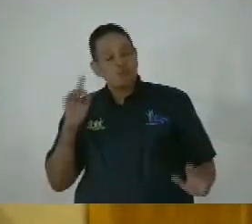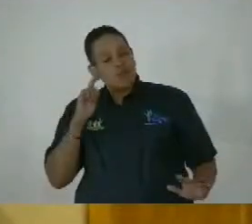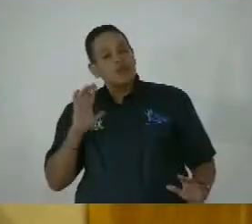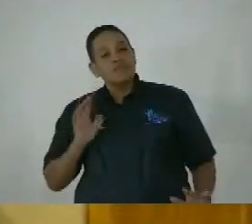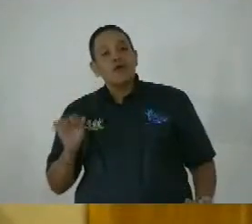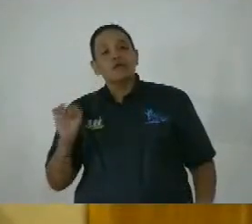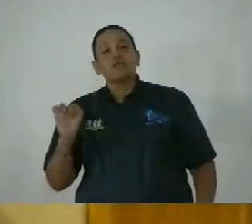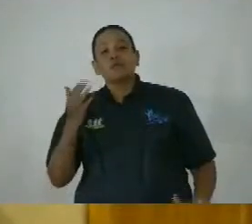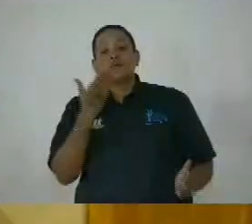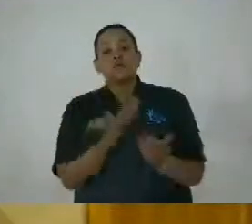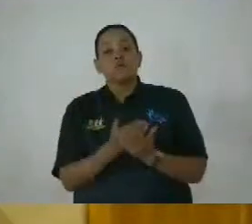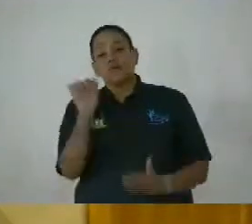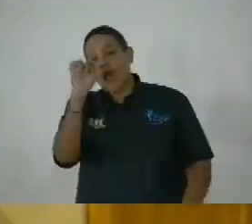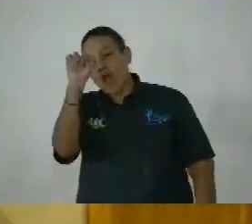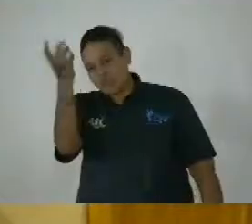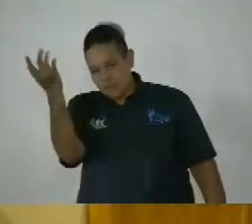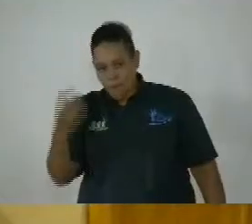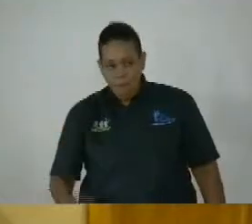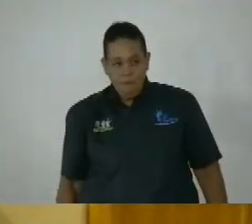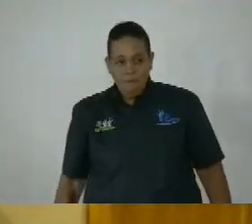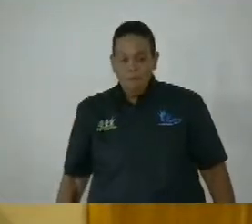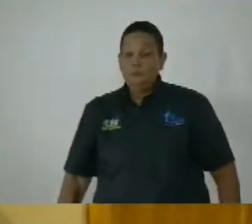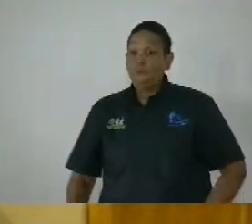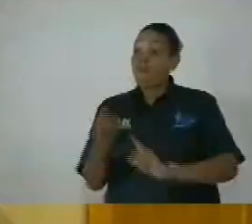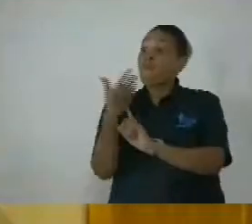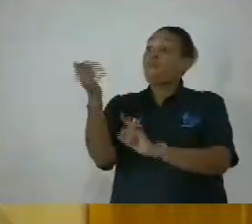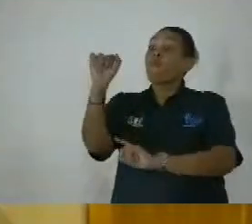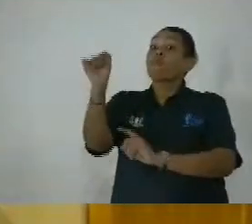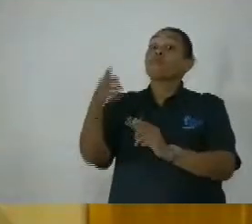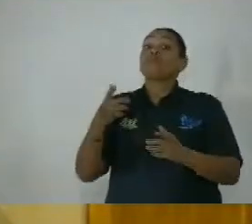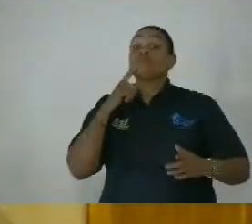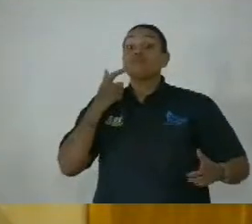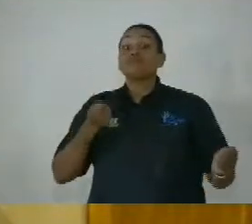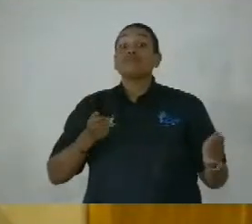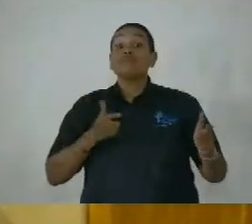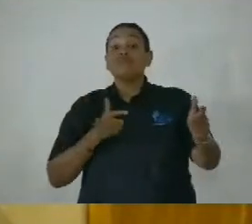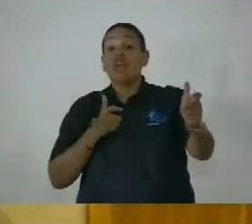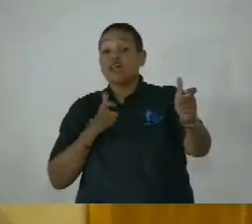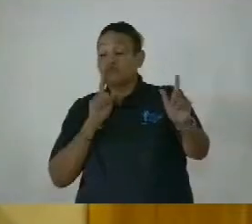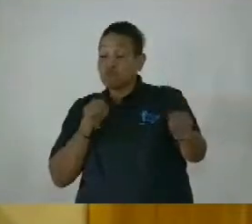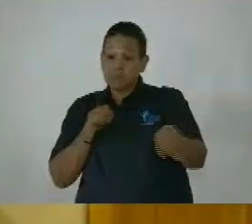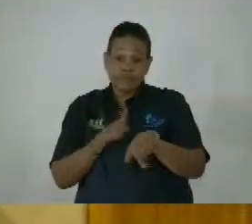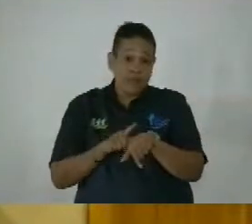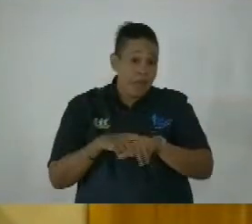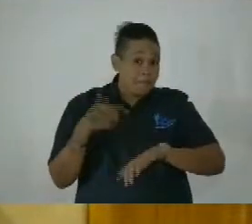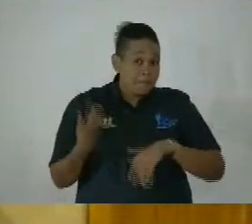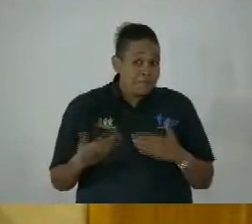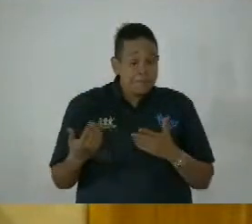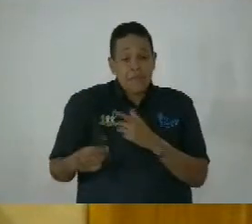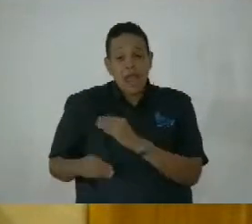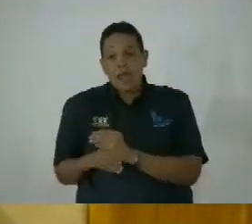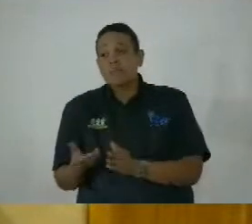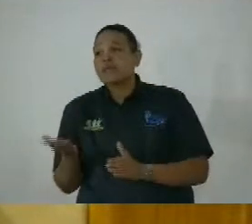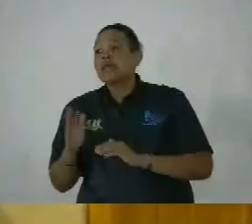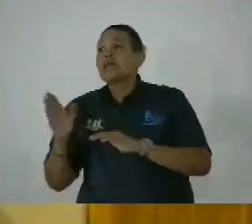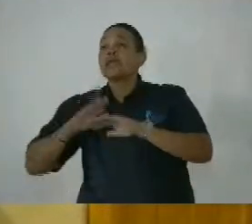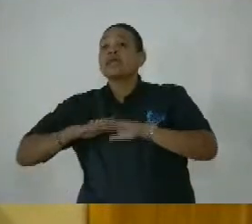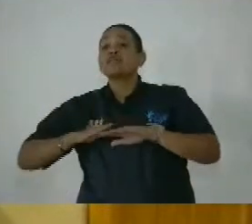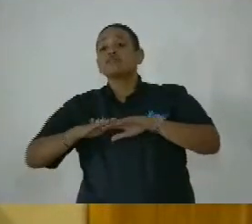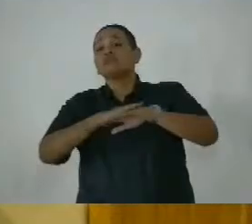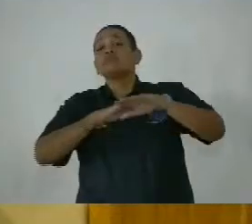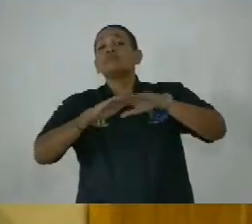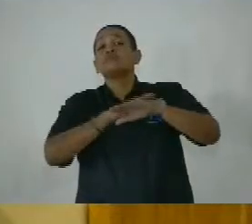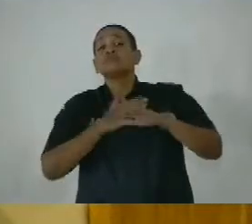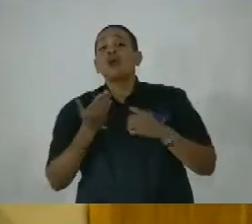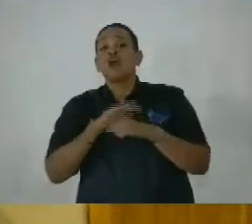They're good vehicles. The expanded fleet has translated into faster response times, increased patrol coverage, and